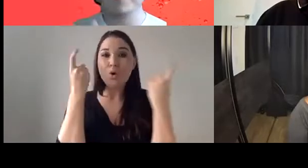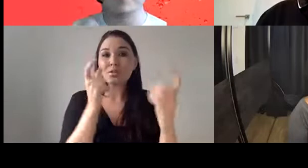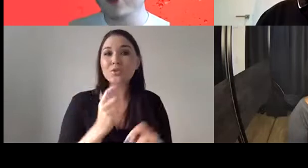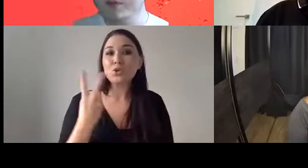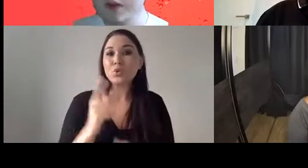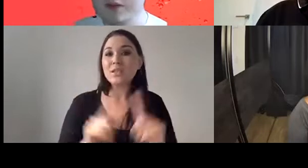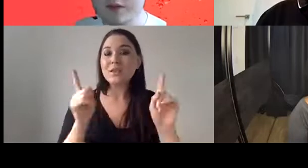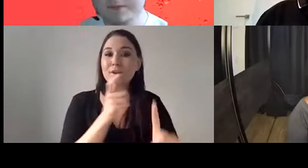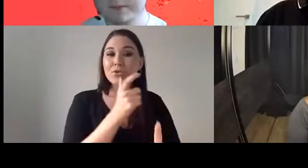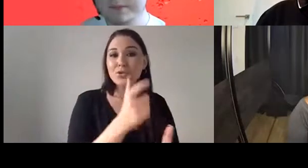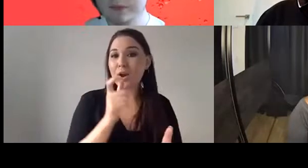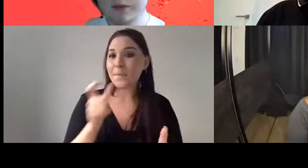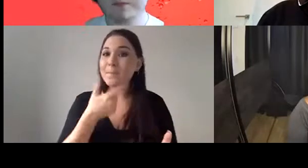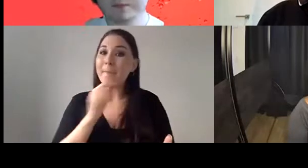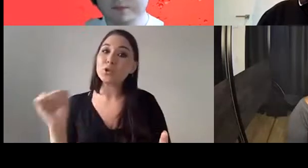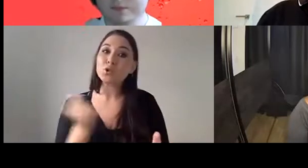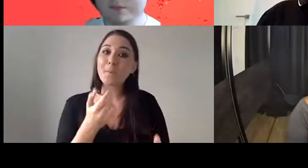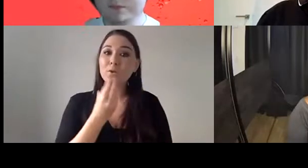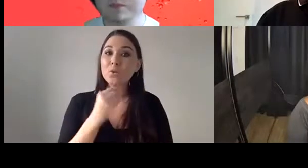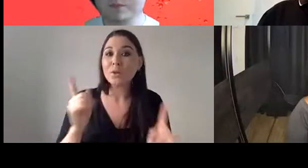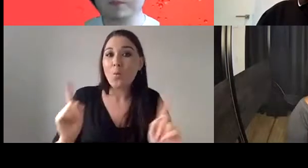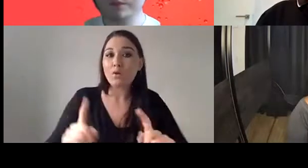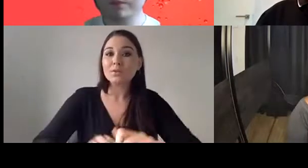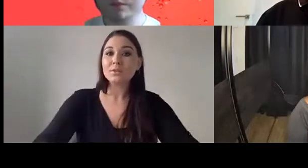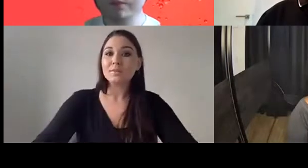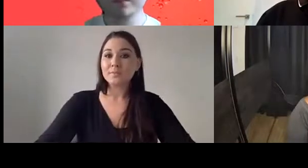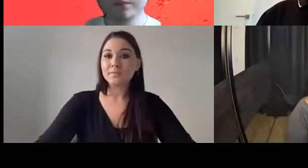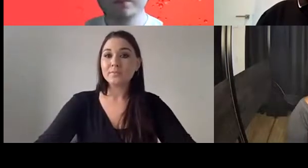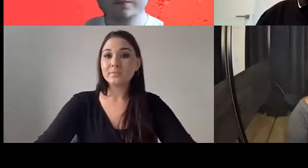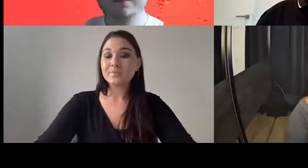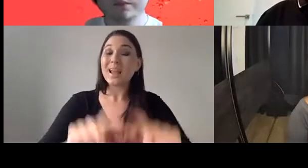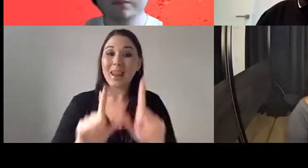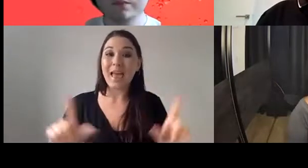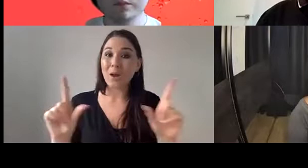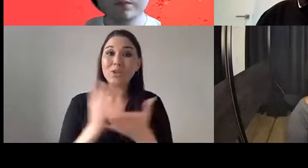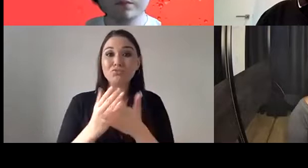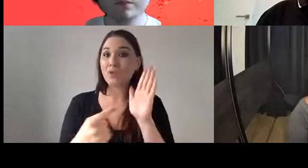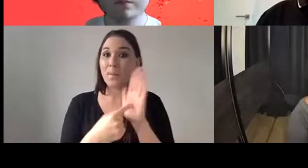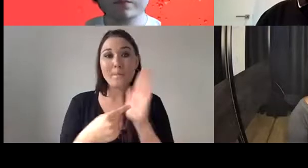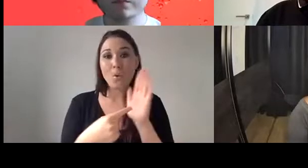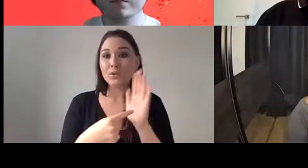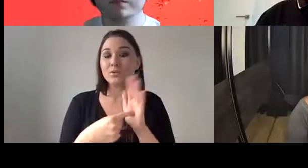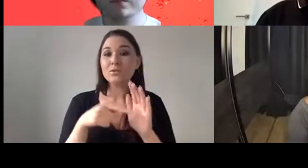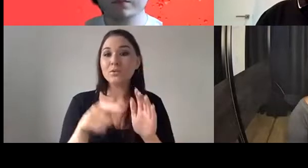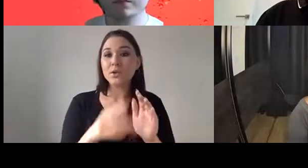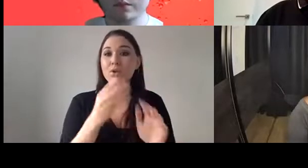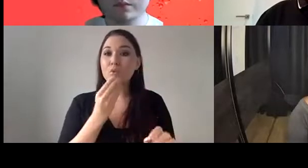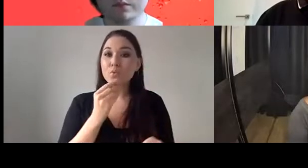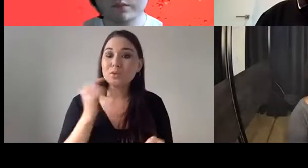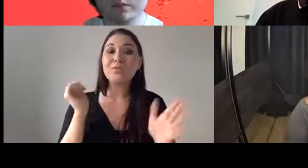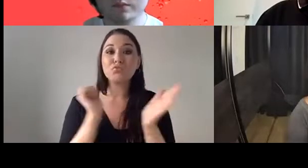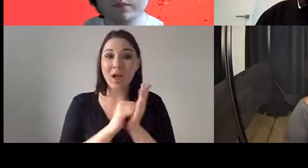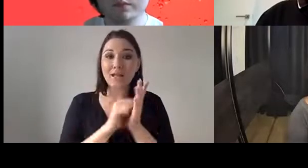is it people should be using? Yes, I mean, language is really important, and using the right language